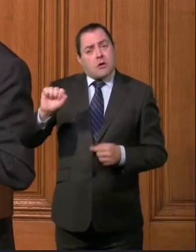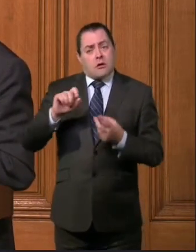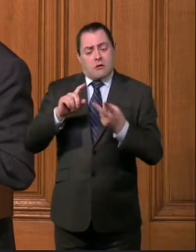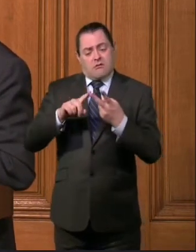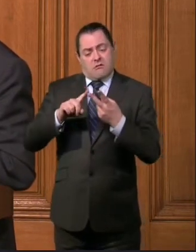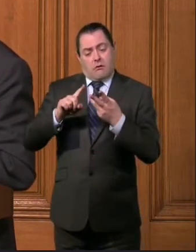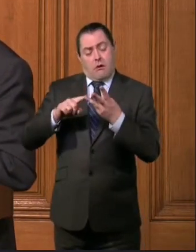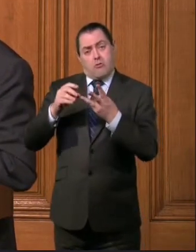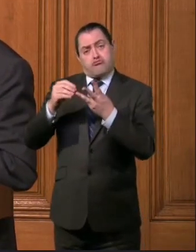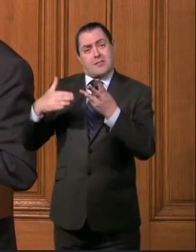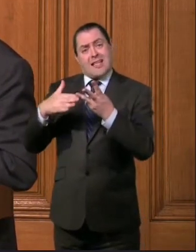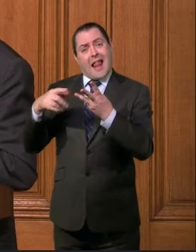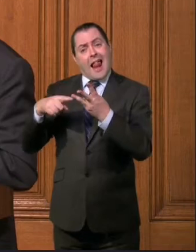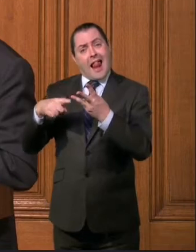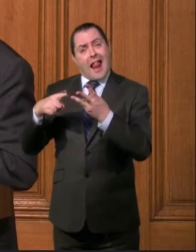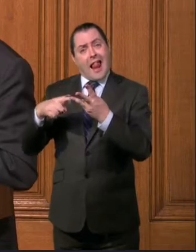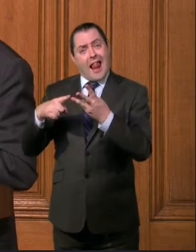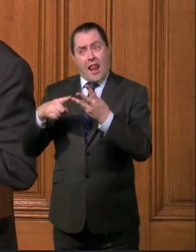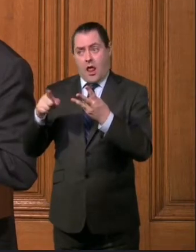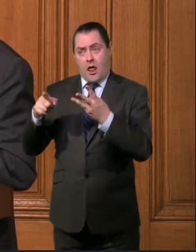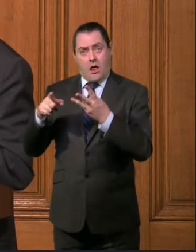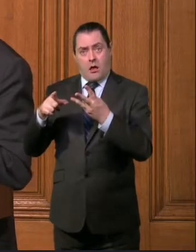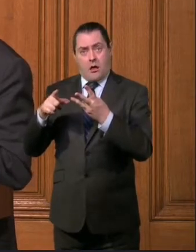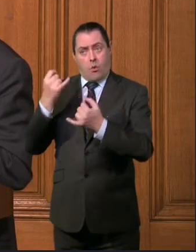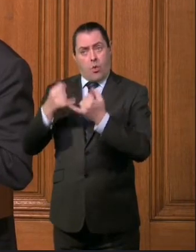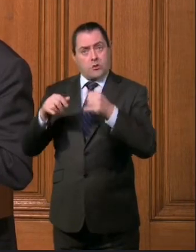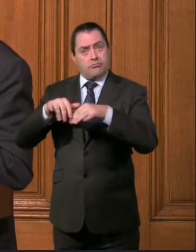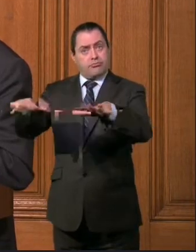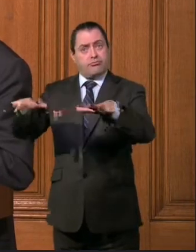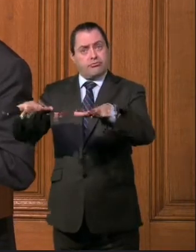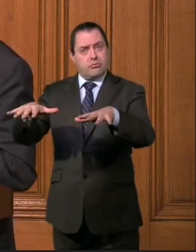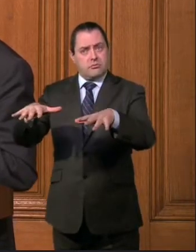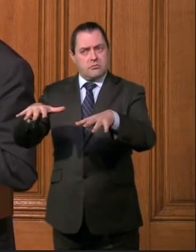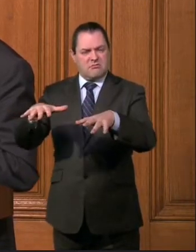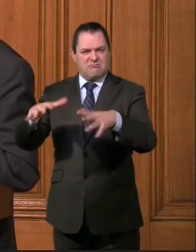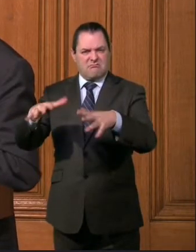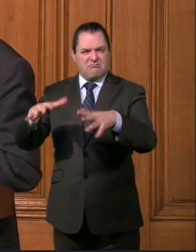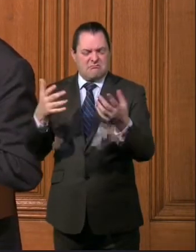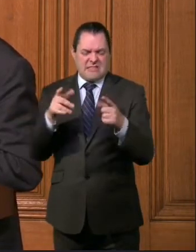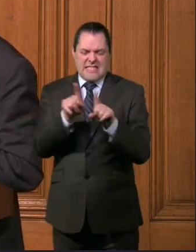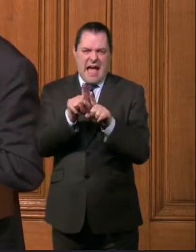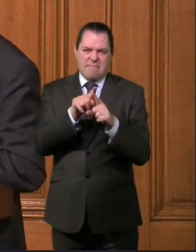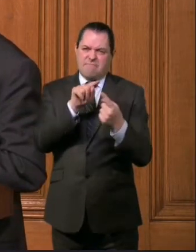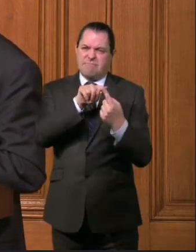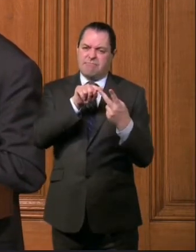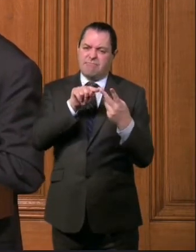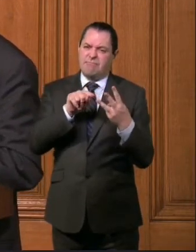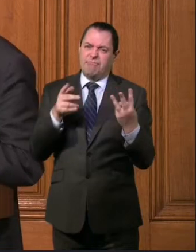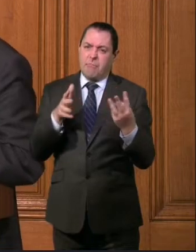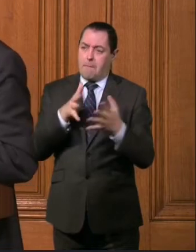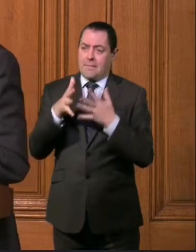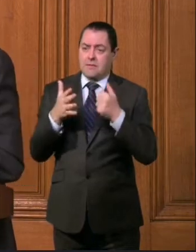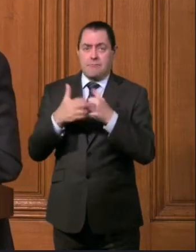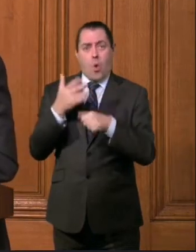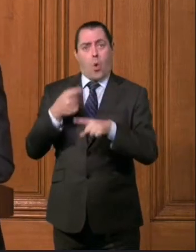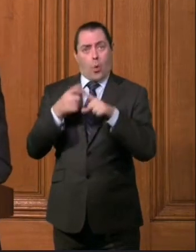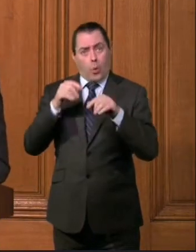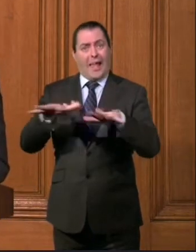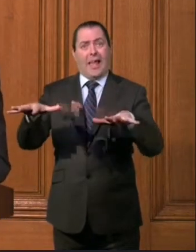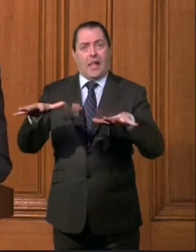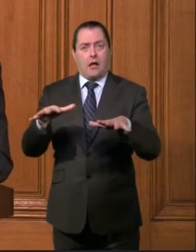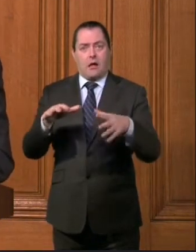transmission advantages over what is already here. So they wouldn't be expected to spread more quickly or take over. They may actually have less, we